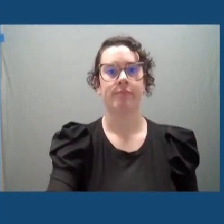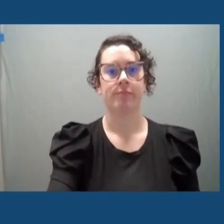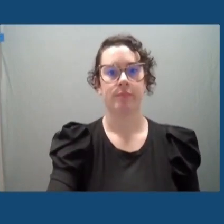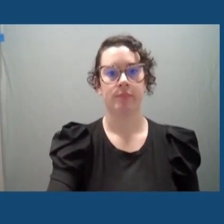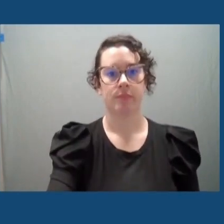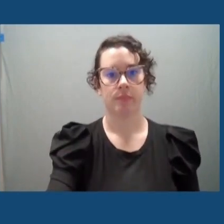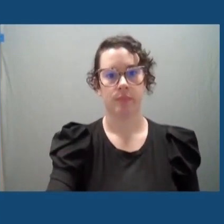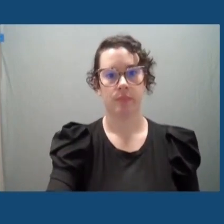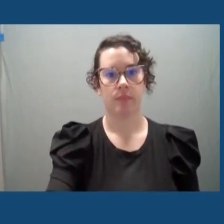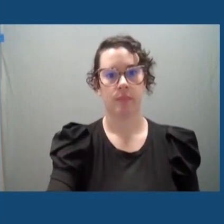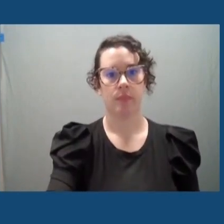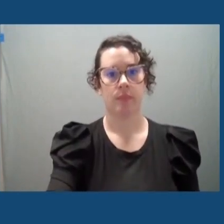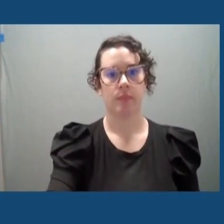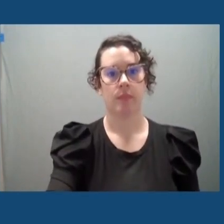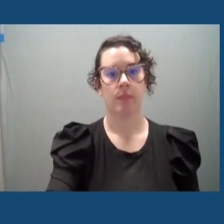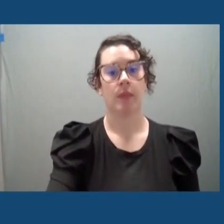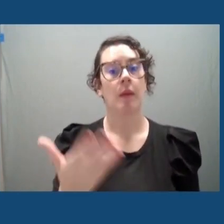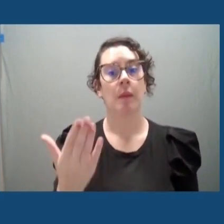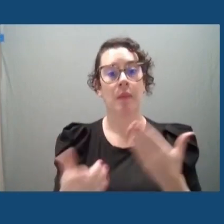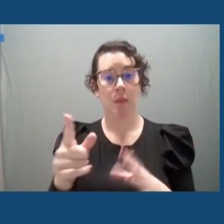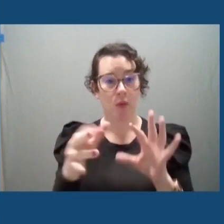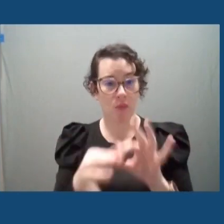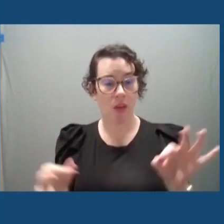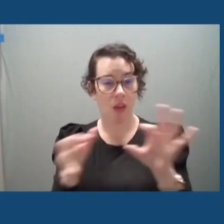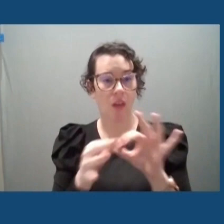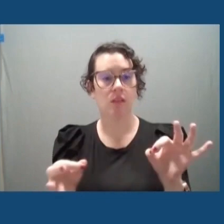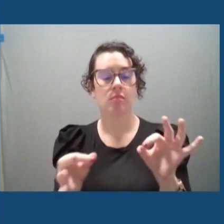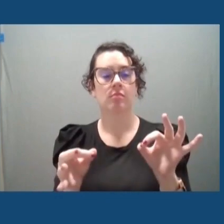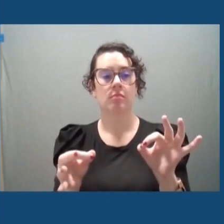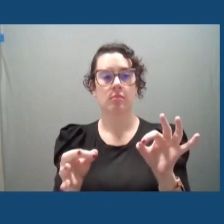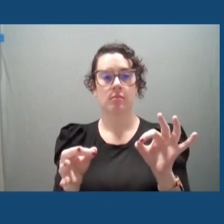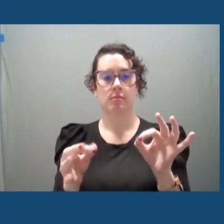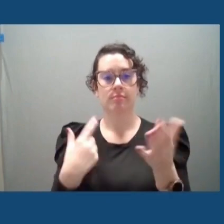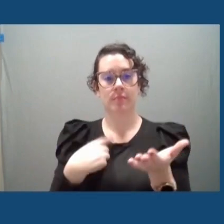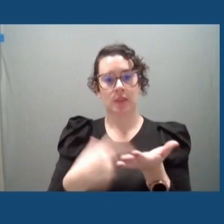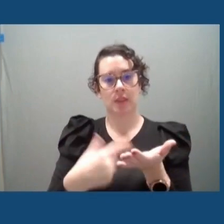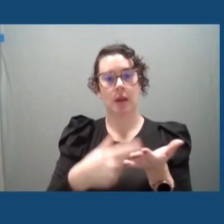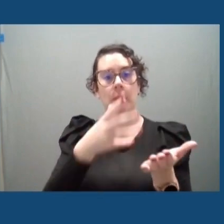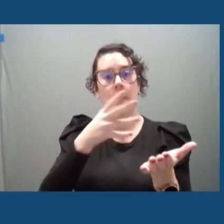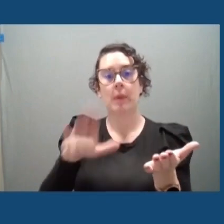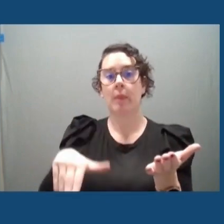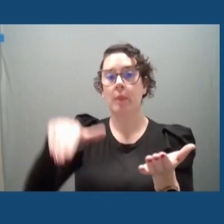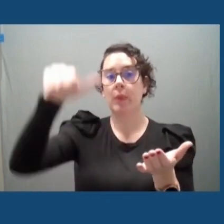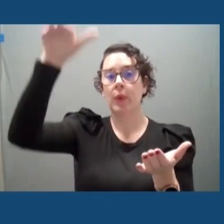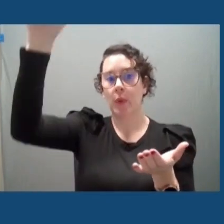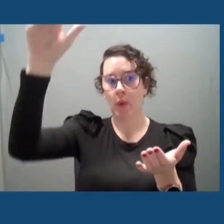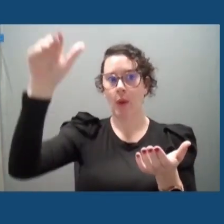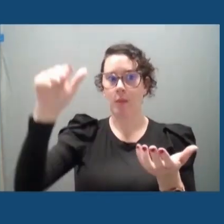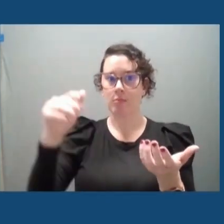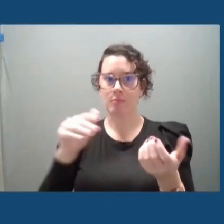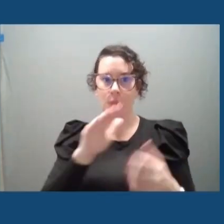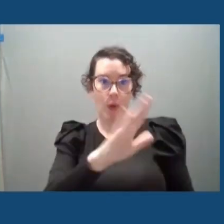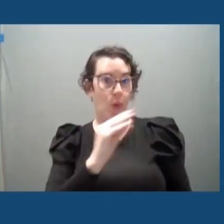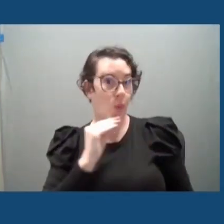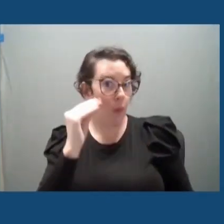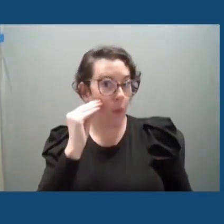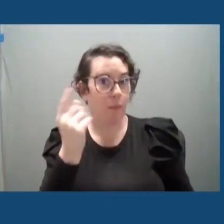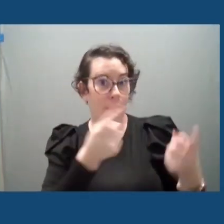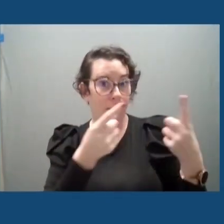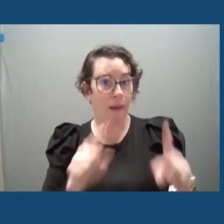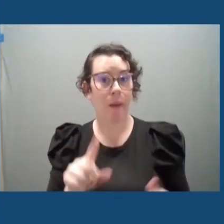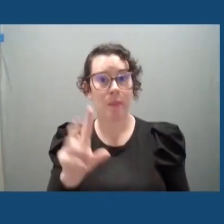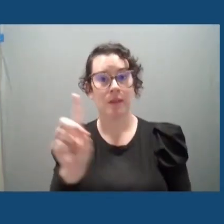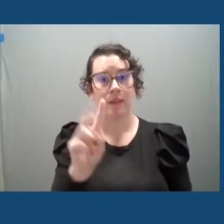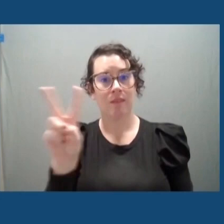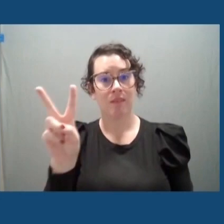You may have heard me talk about how my mother grew up in a home where domestic violence was routine. She